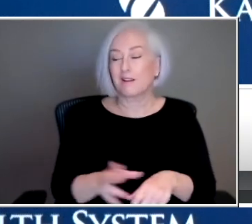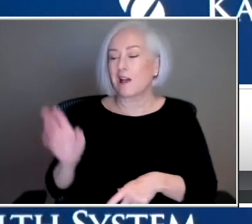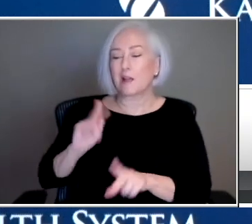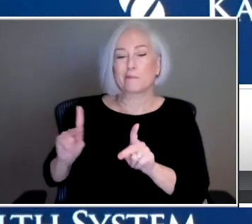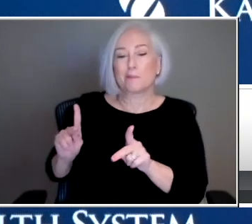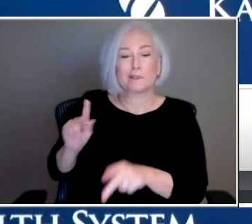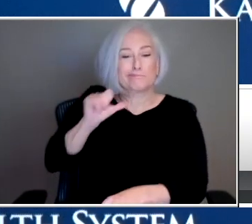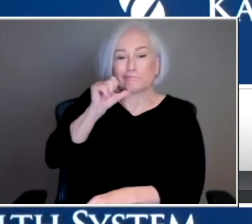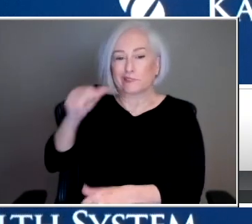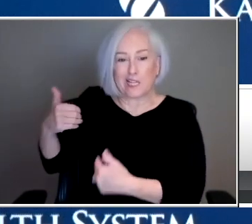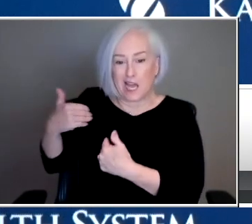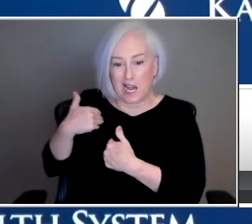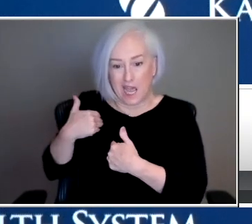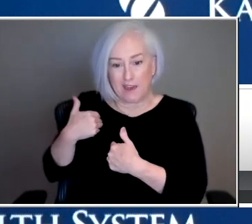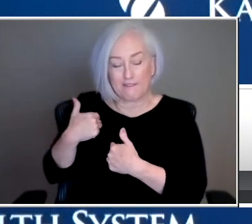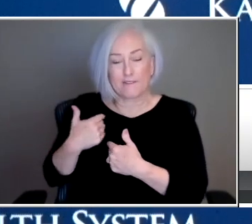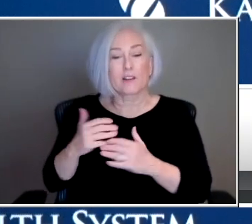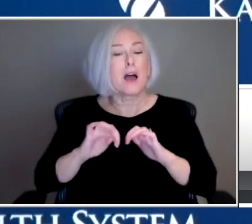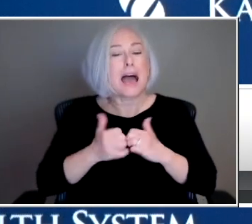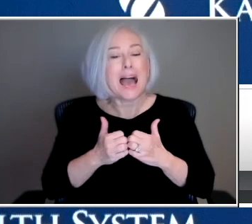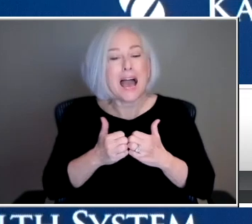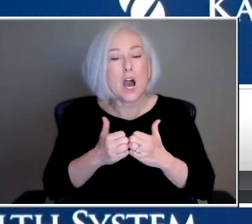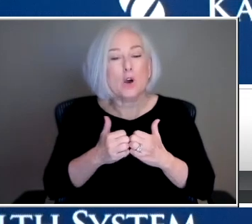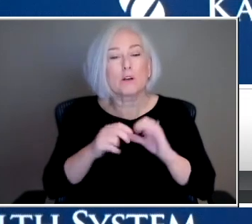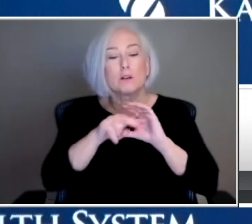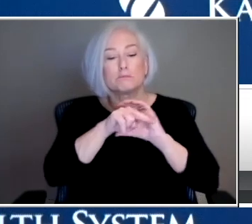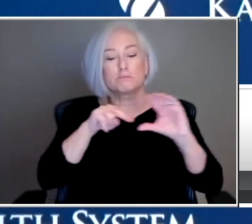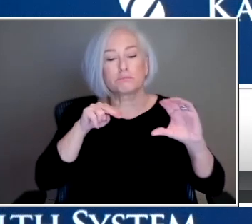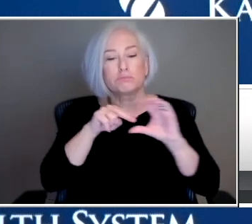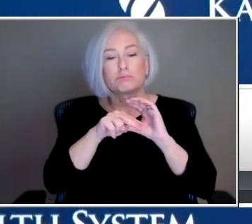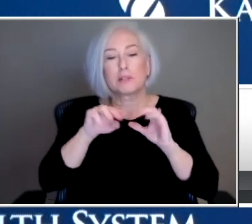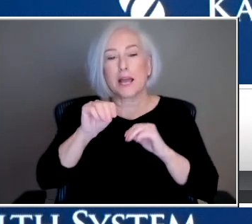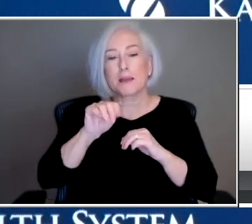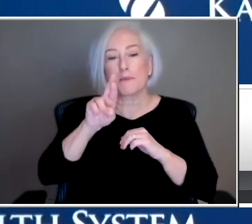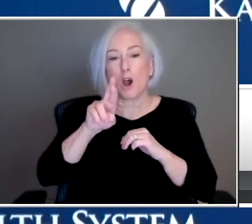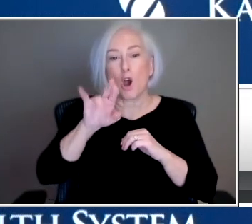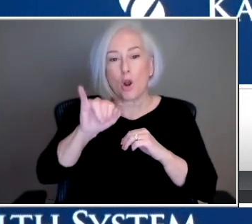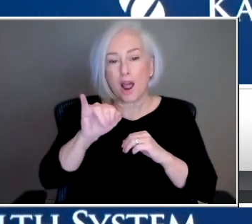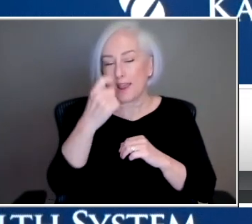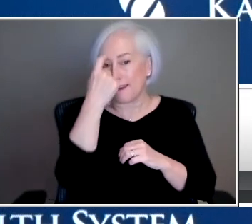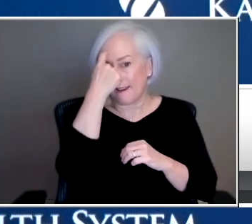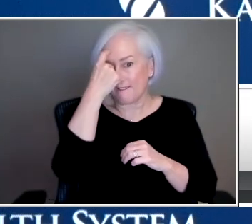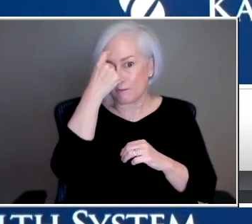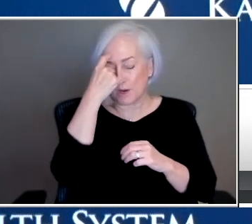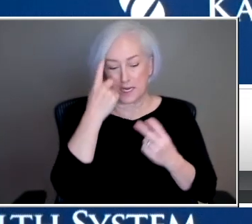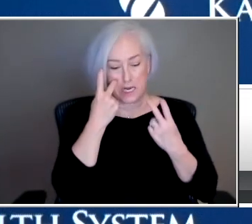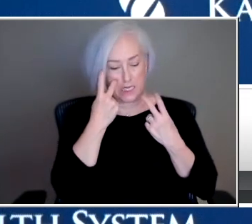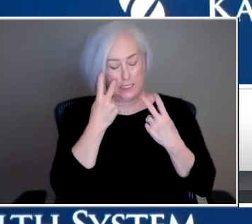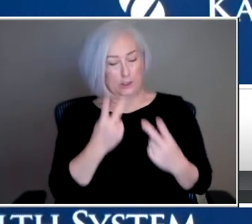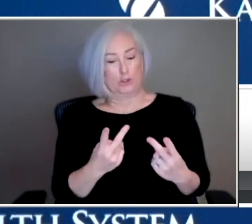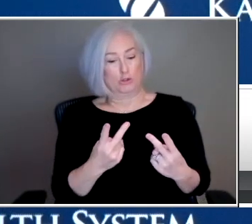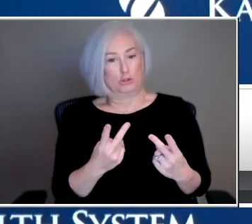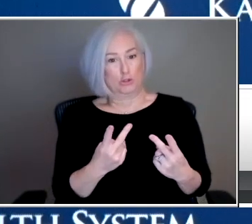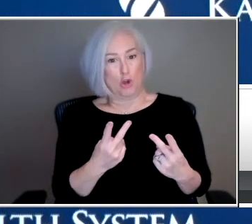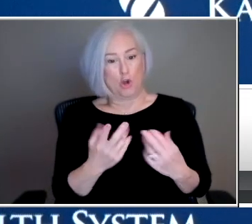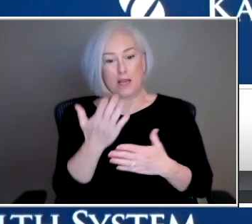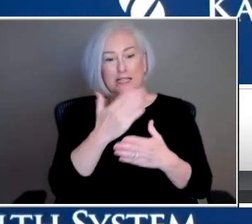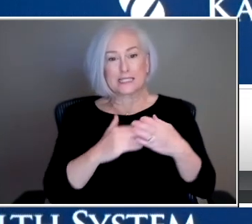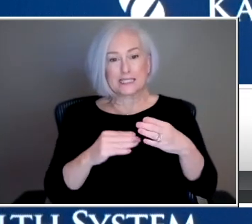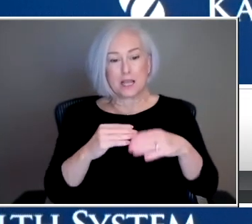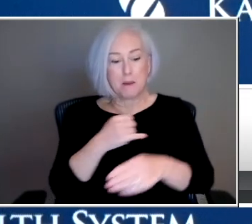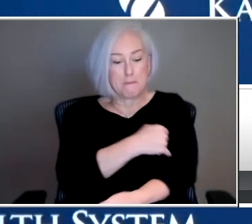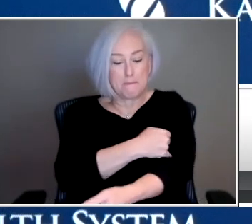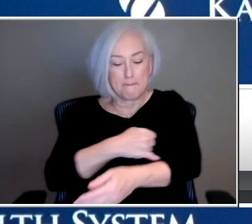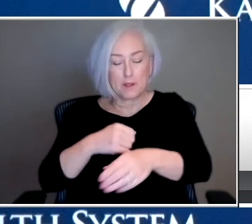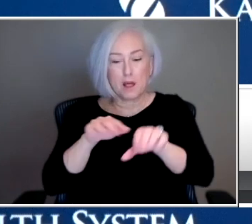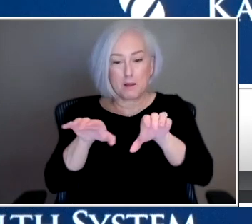as MRI of the brain, and found that there was some leaky blood vessels, if you will,